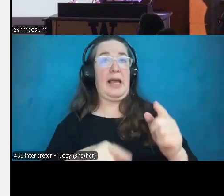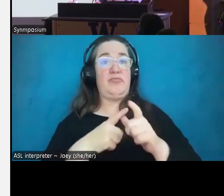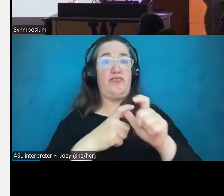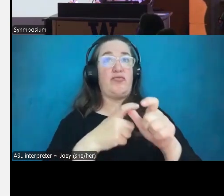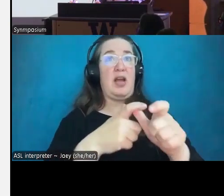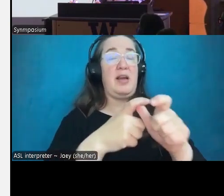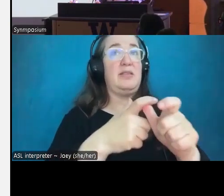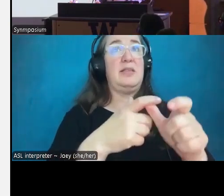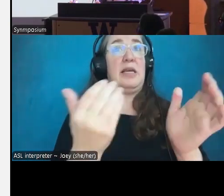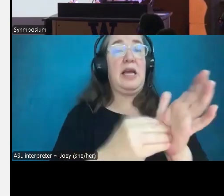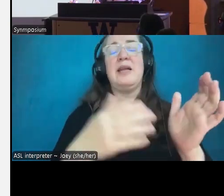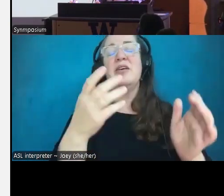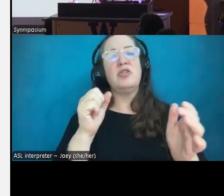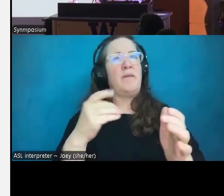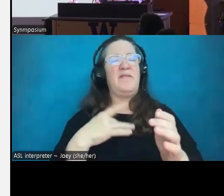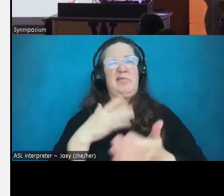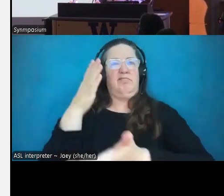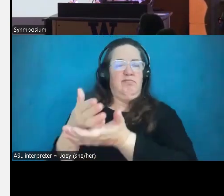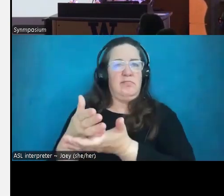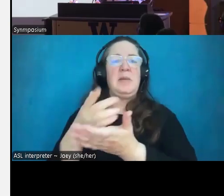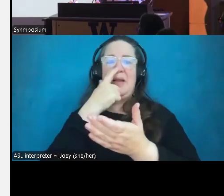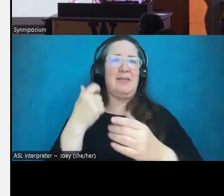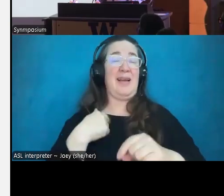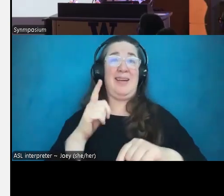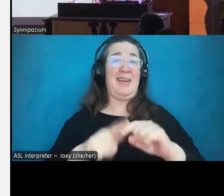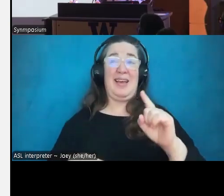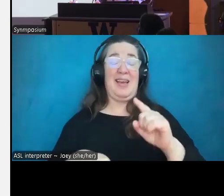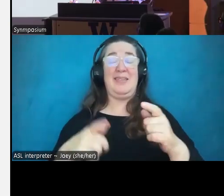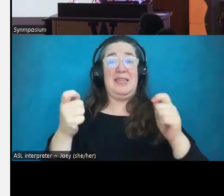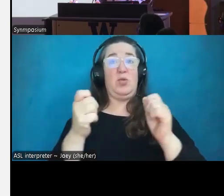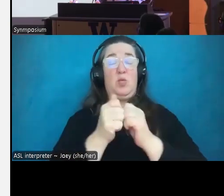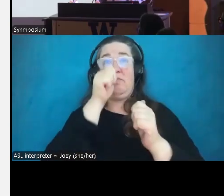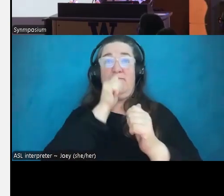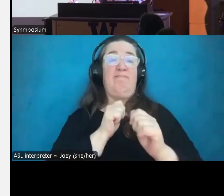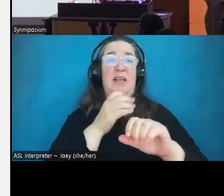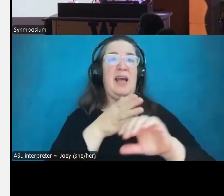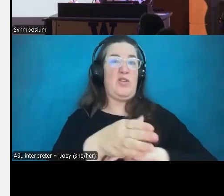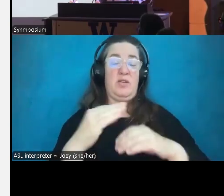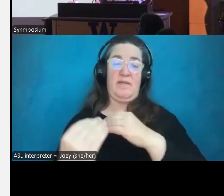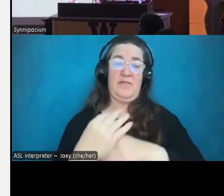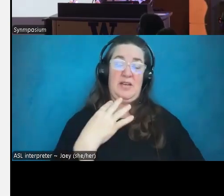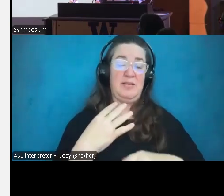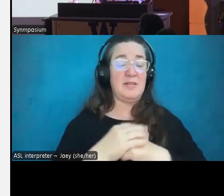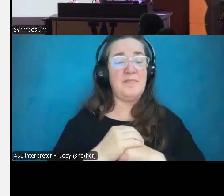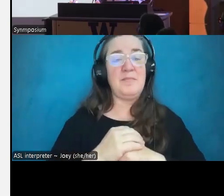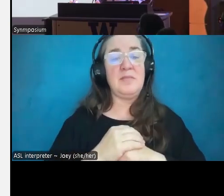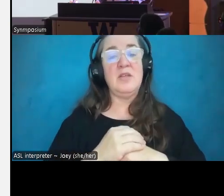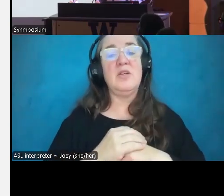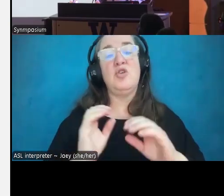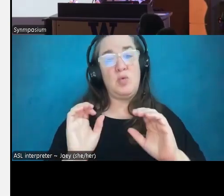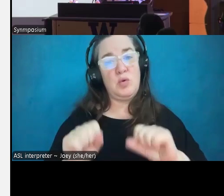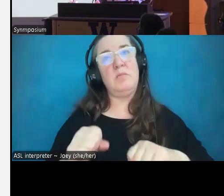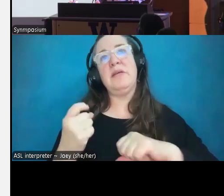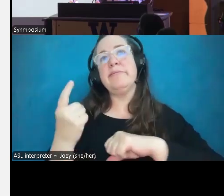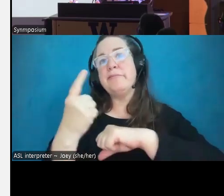effects or exercising. So it could be immediately or shortly after, or it could be days after. It's just this